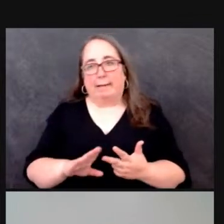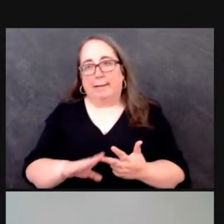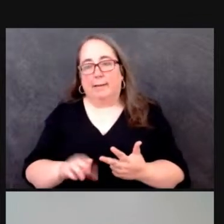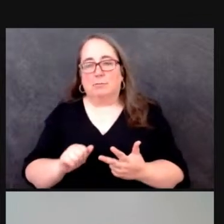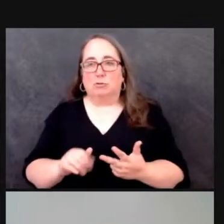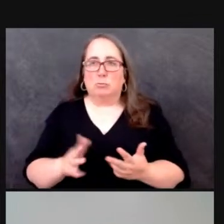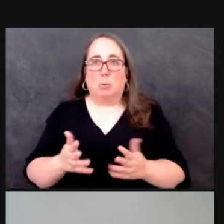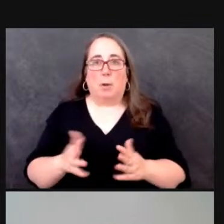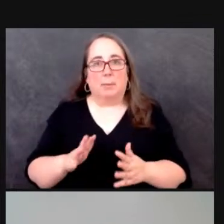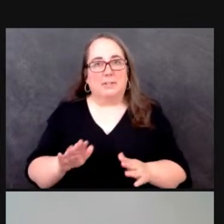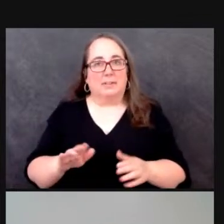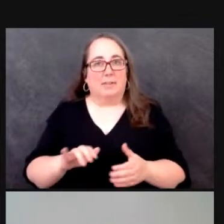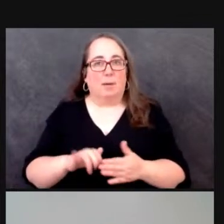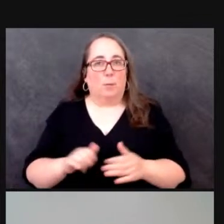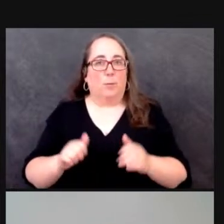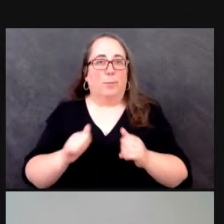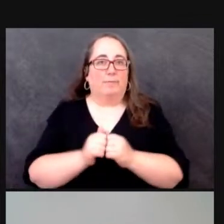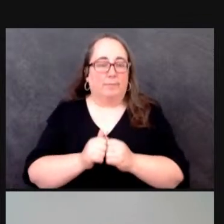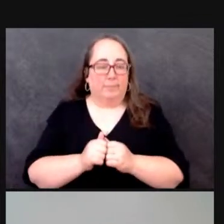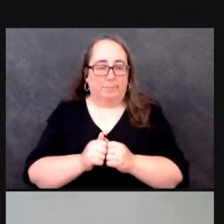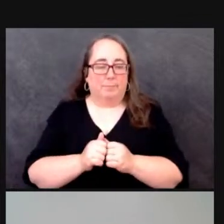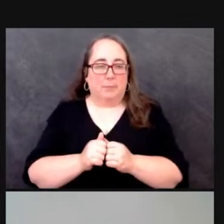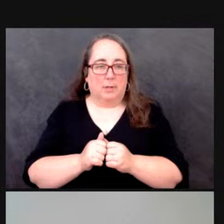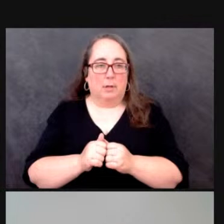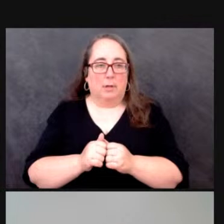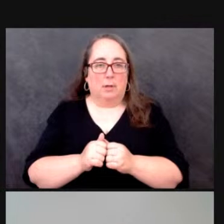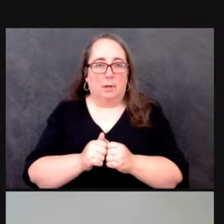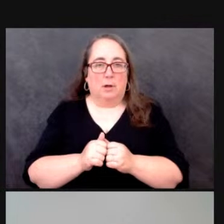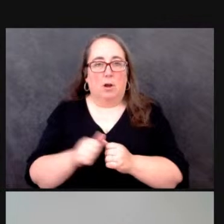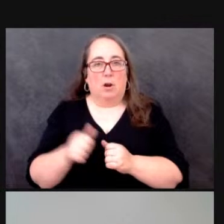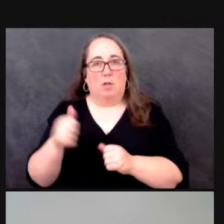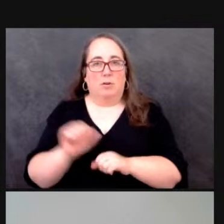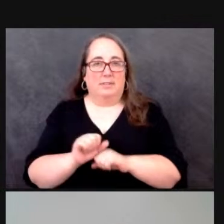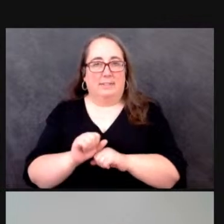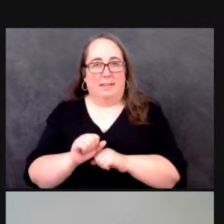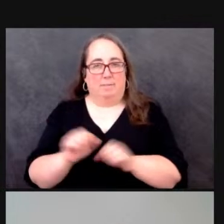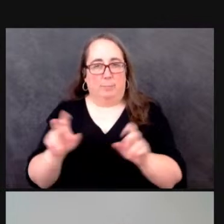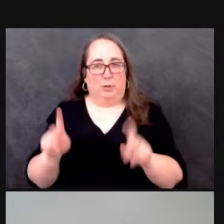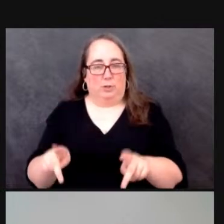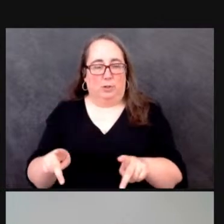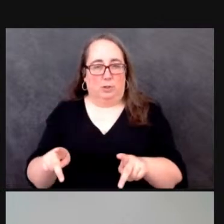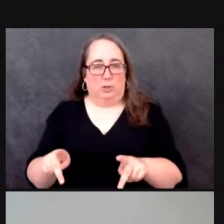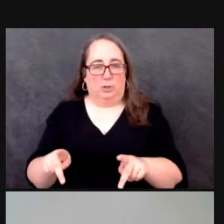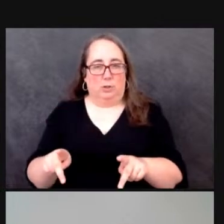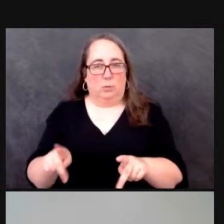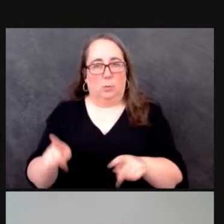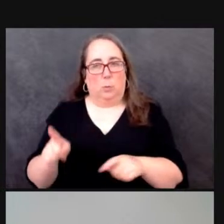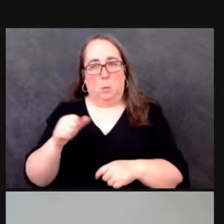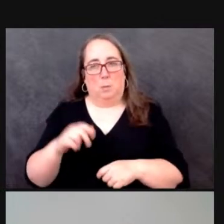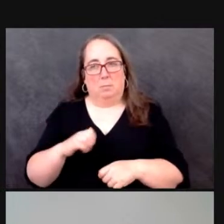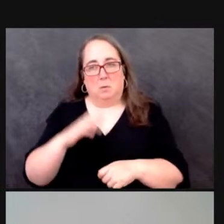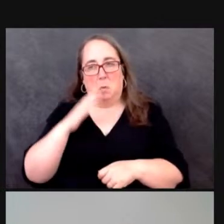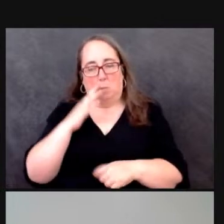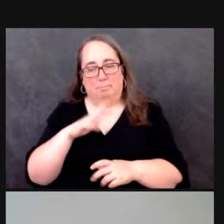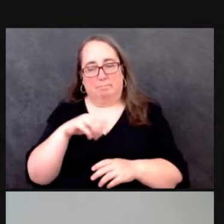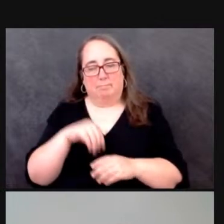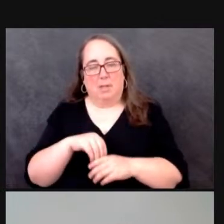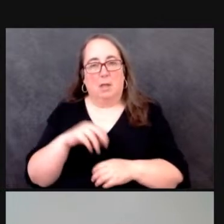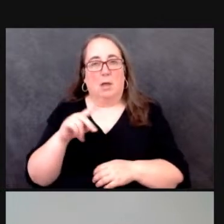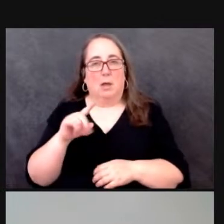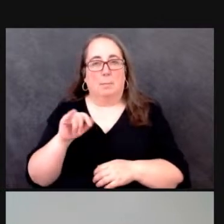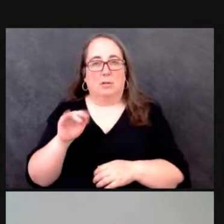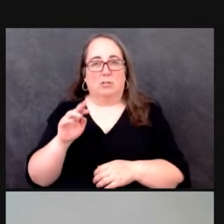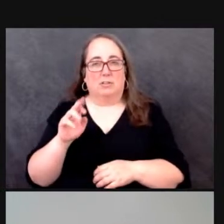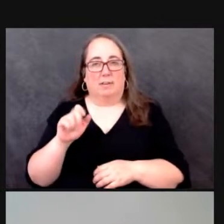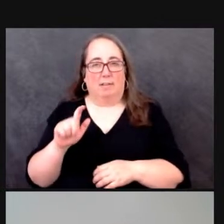likely performed this alongside one enslaved person, a woman who was known to be part of the Pickersgill household.